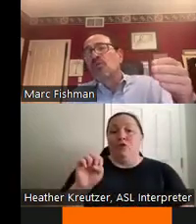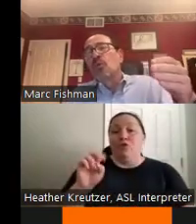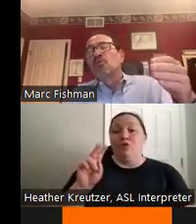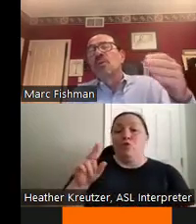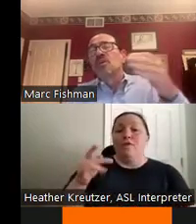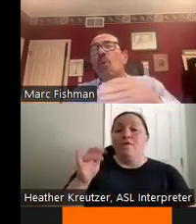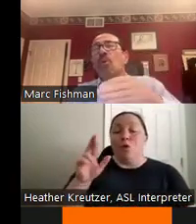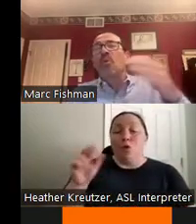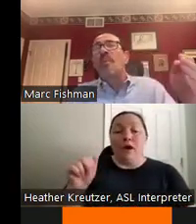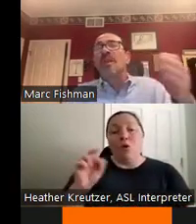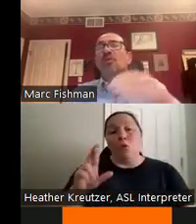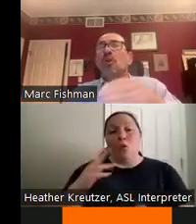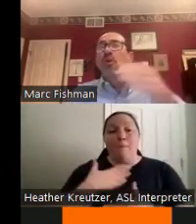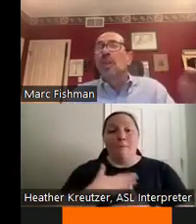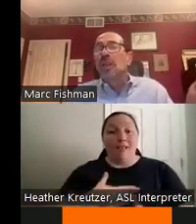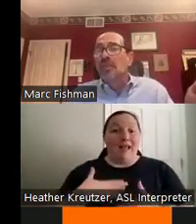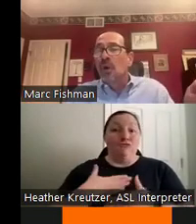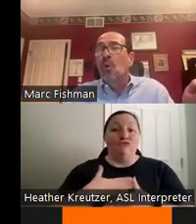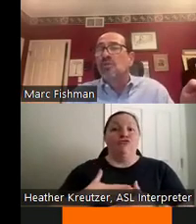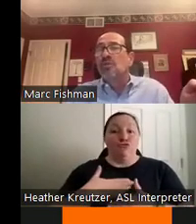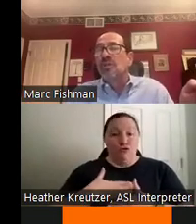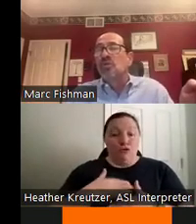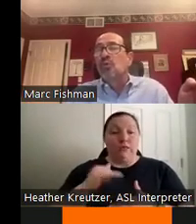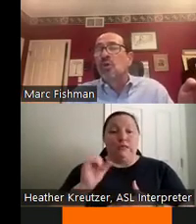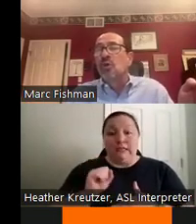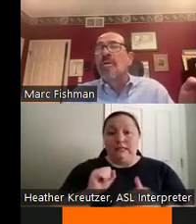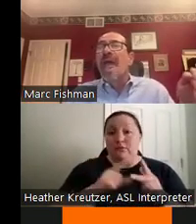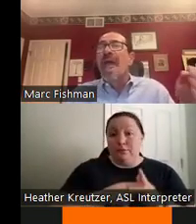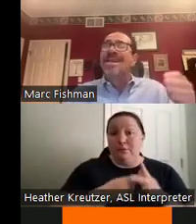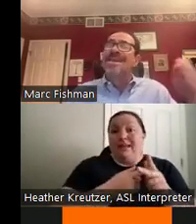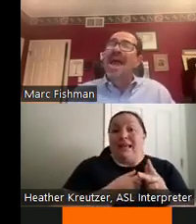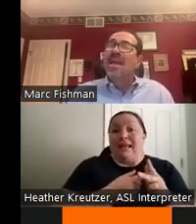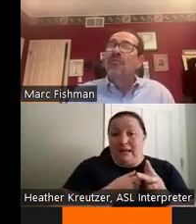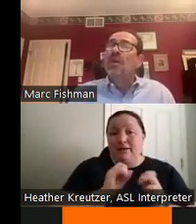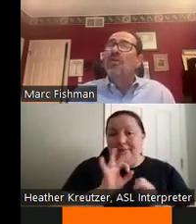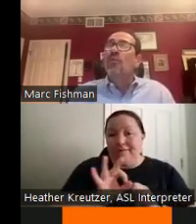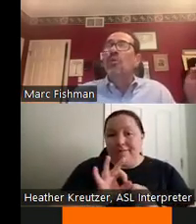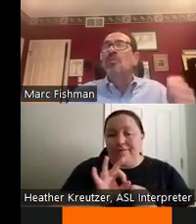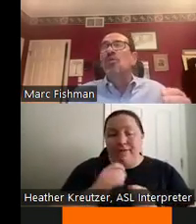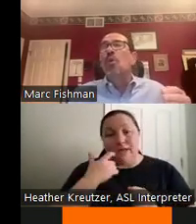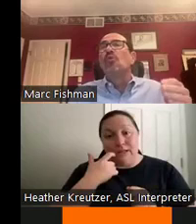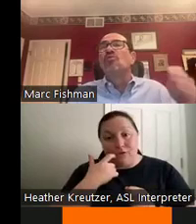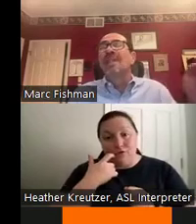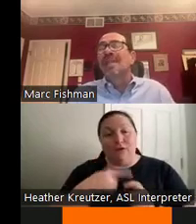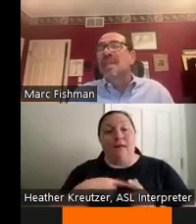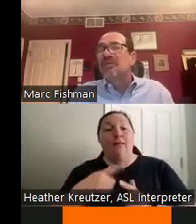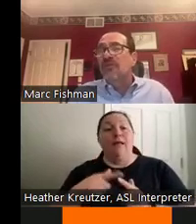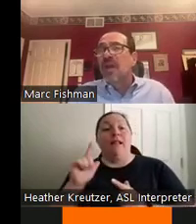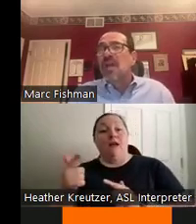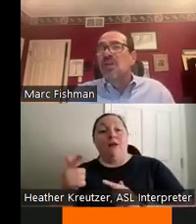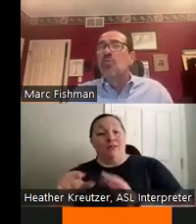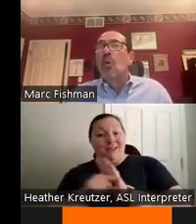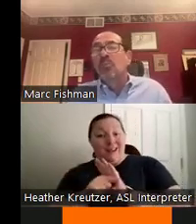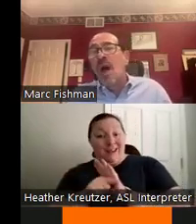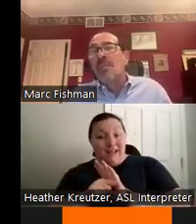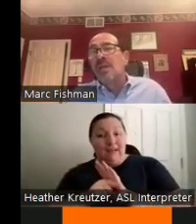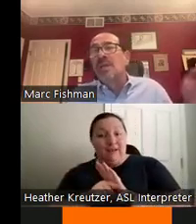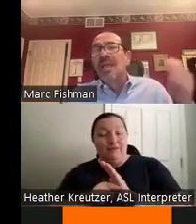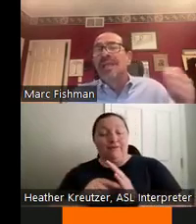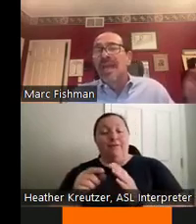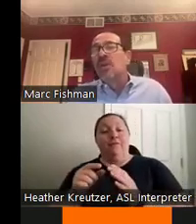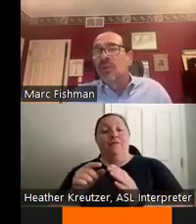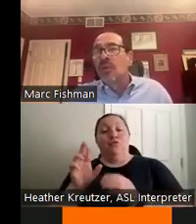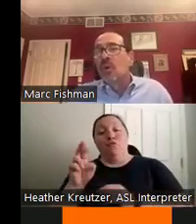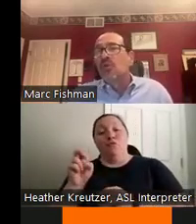positive reinforcement, is more prominent early in the course of the disorder, and negative reinforcement or relief is more